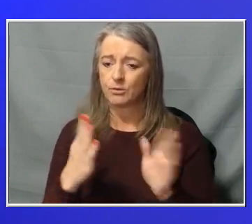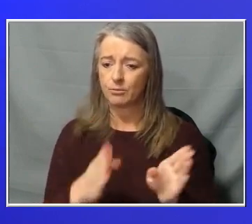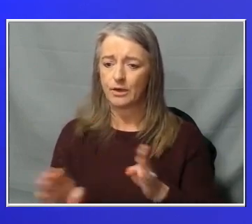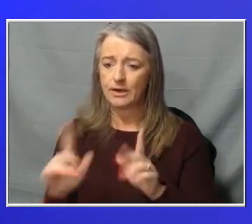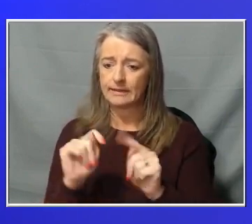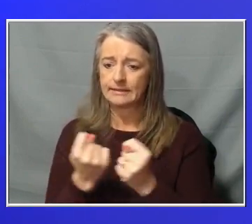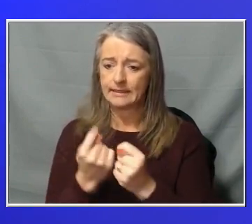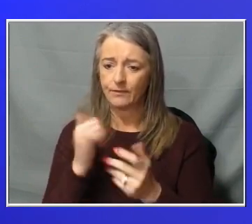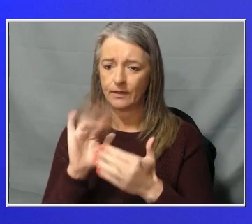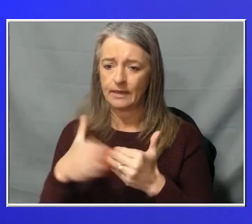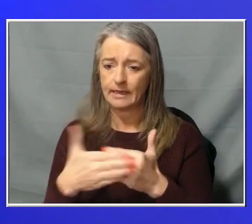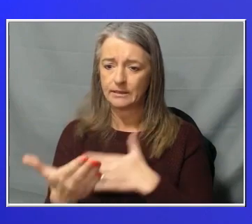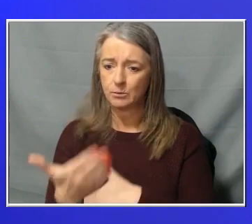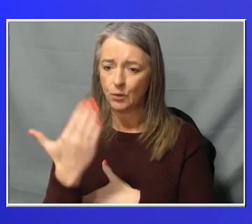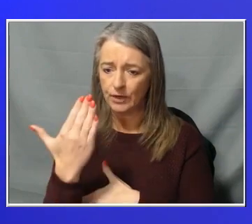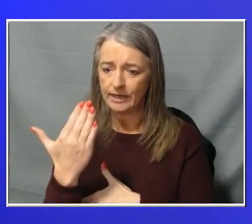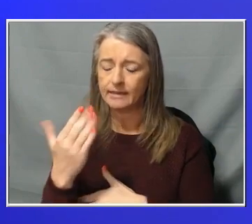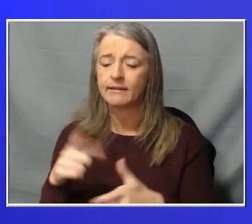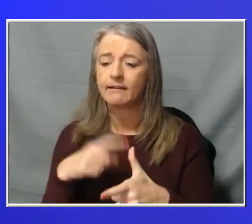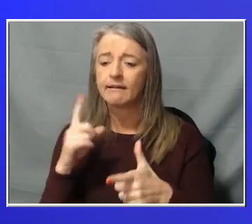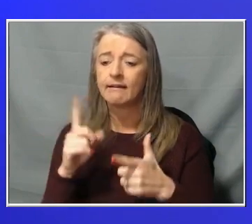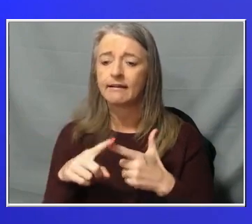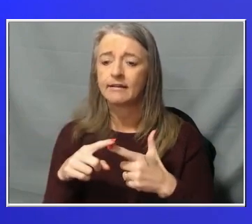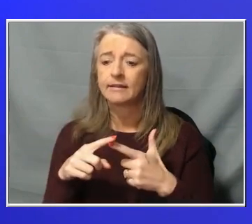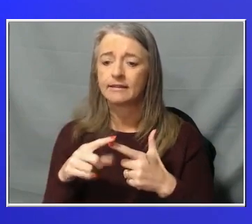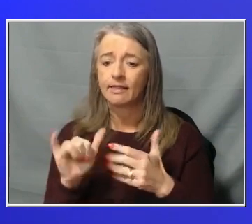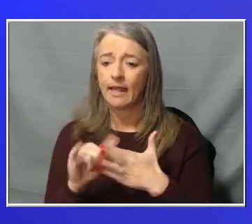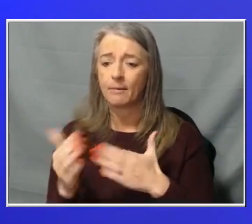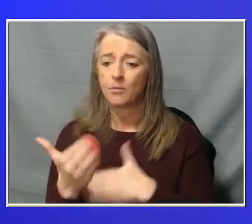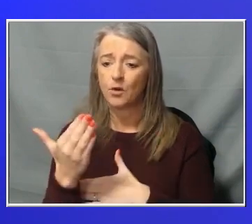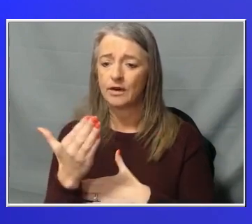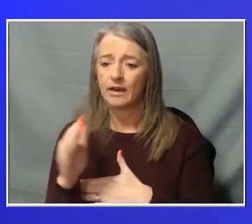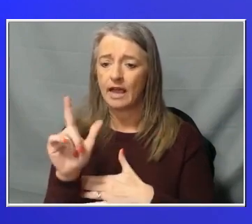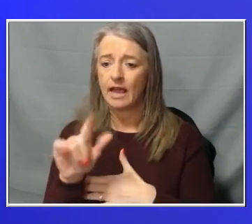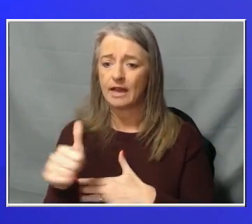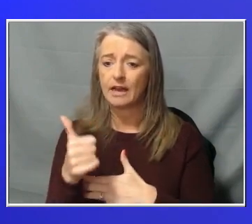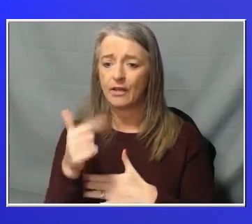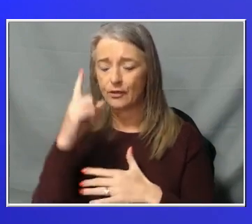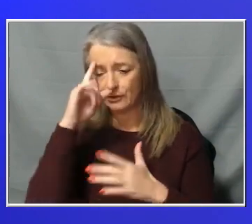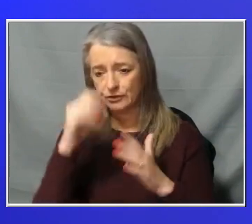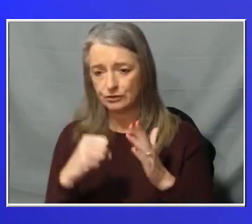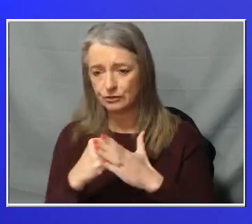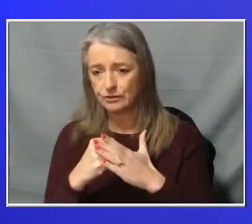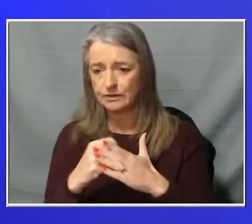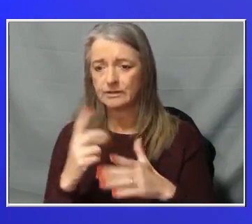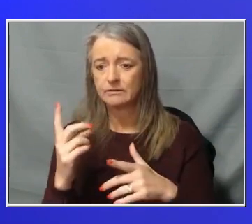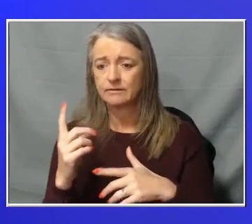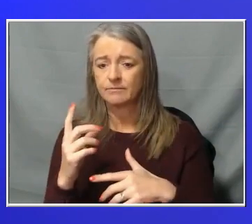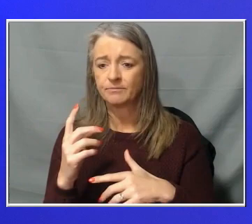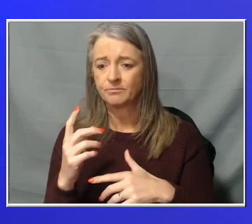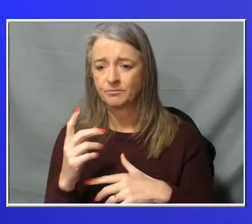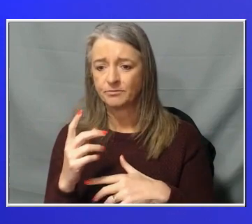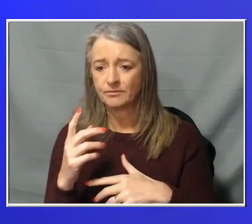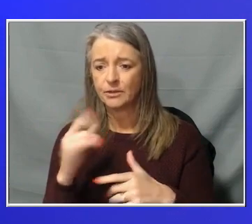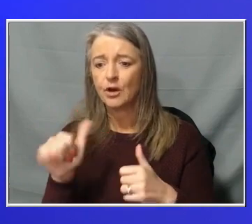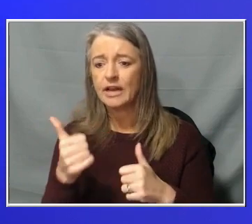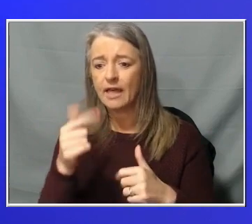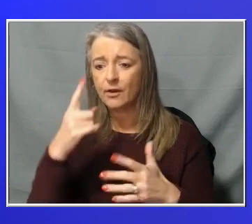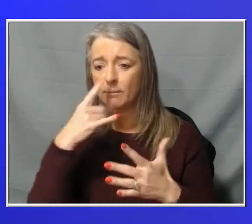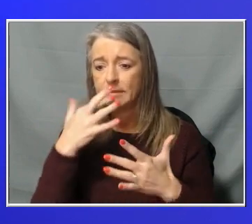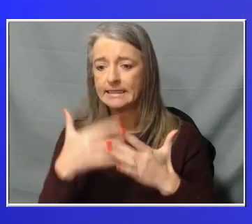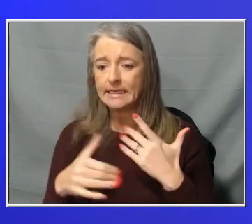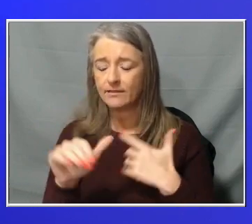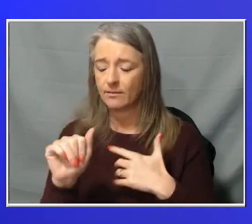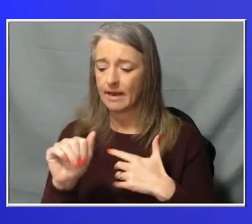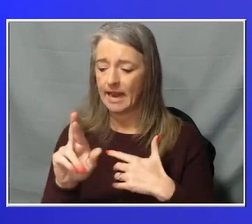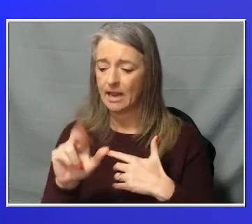morning. And then in the morning, she had another event, and so we had to go to the scanner and found out that she had another bleed from the aneurysm, so it's